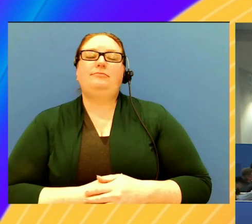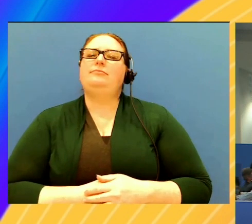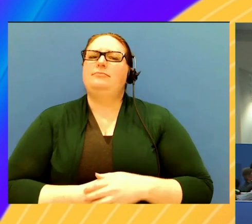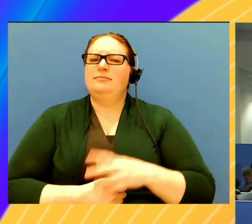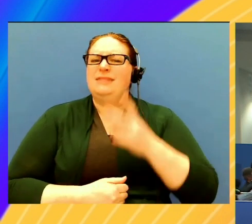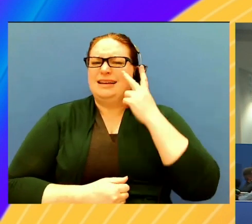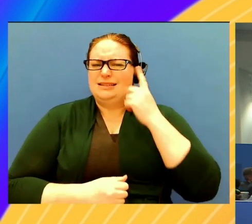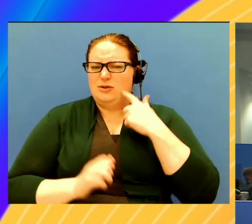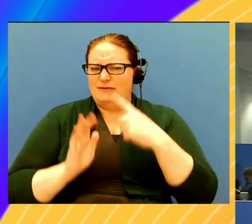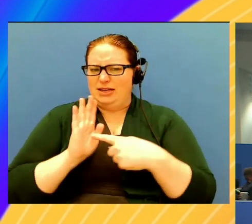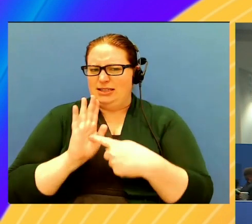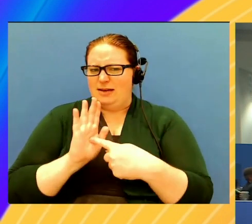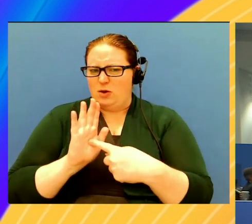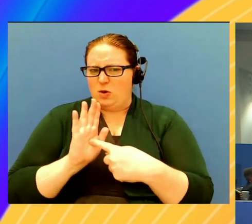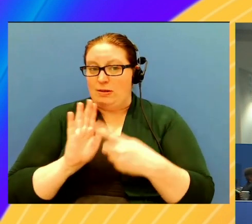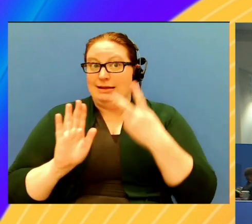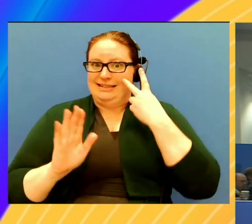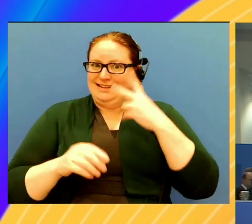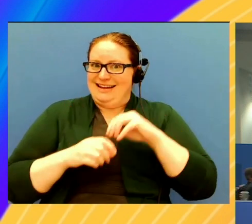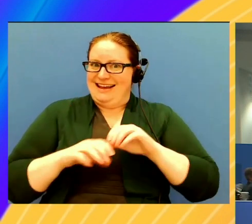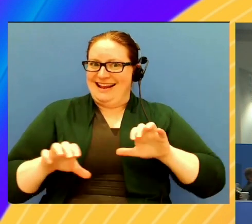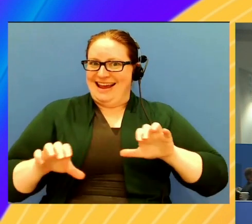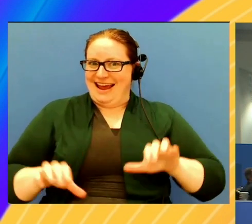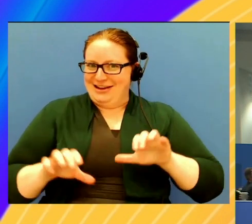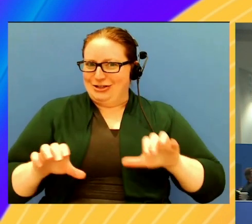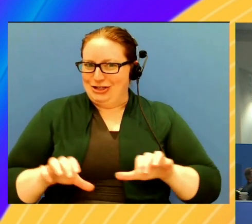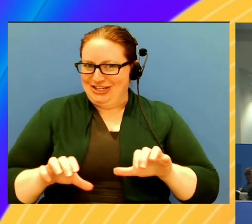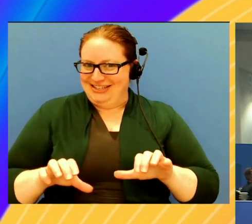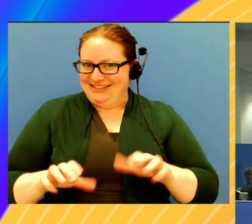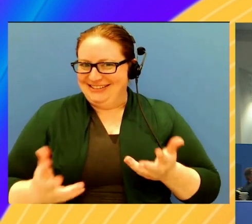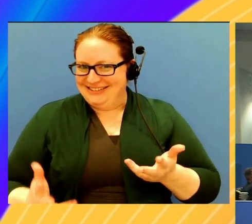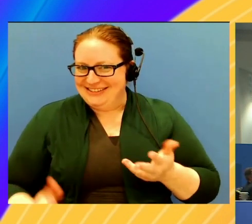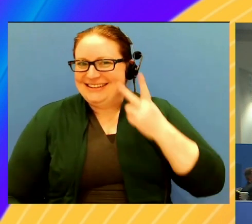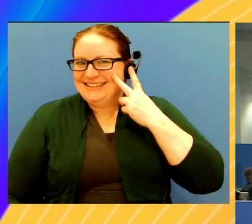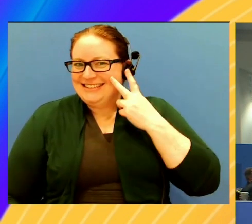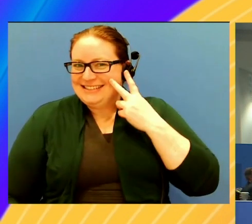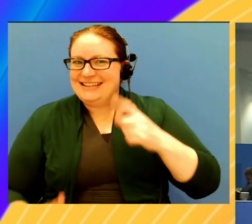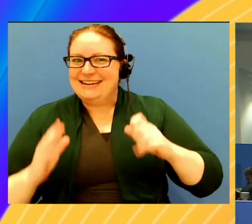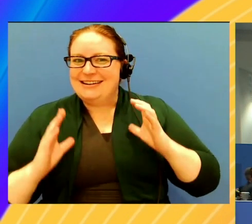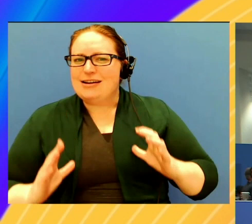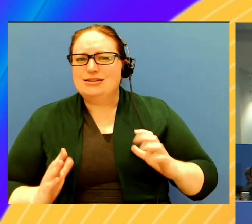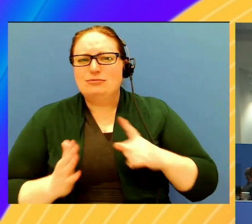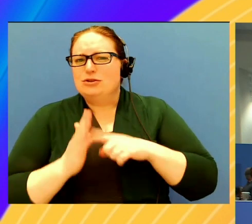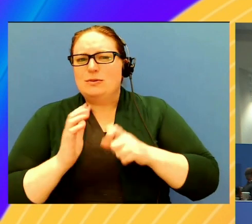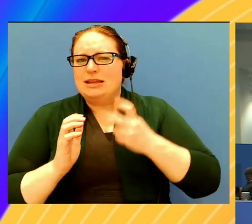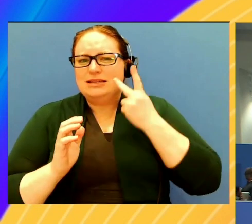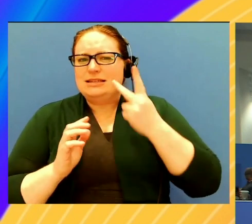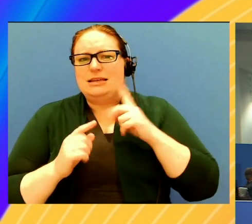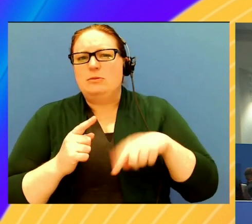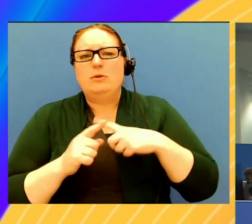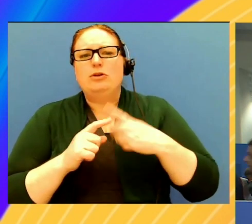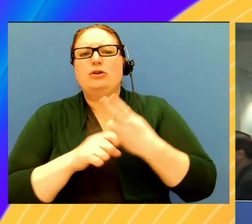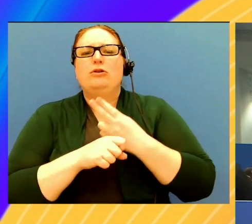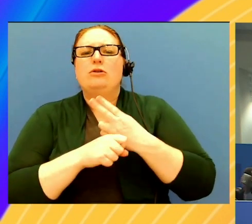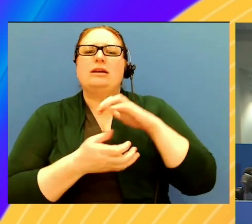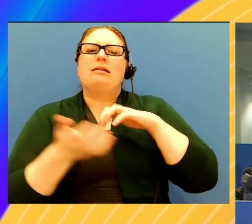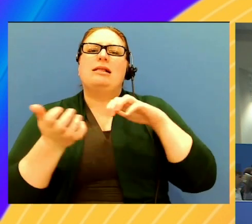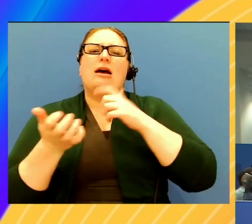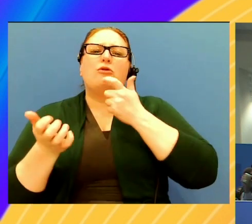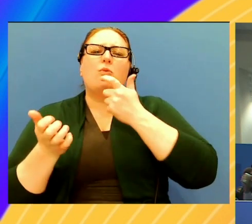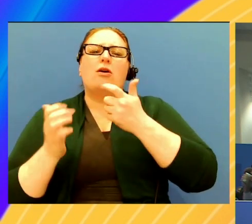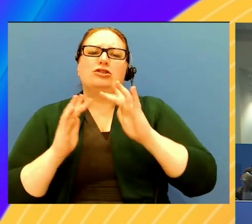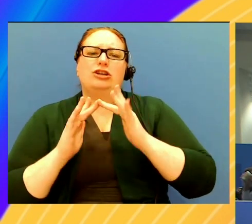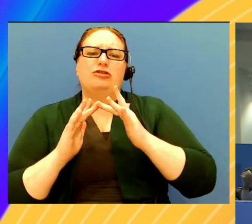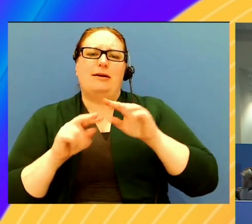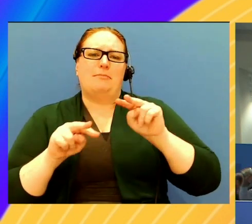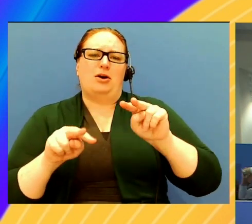Let's see this in action and see what the customers can see while they're using CloudWatch Internet Monitor. Sure.